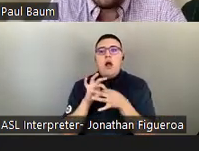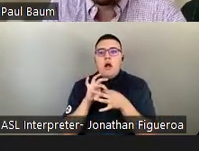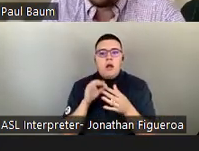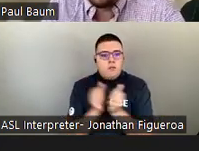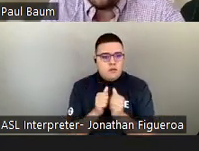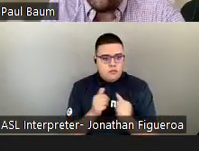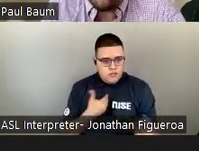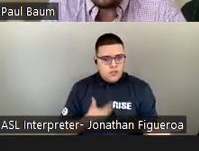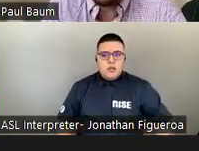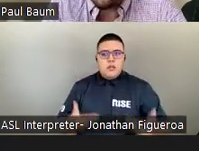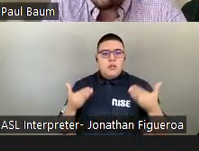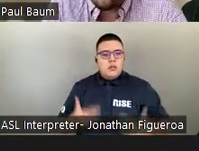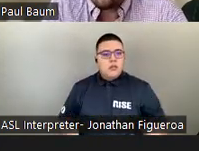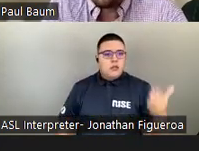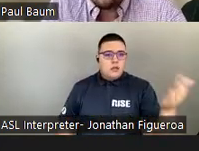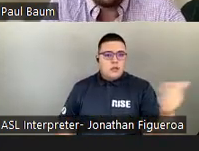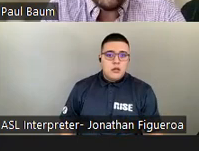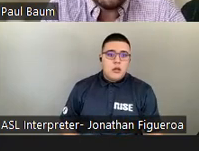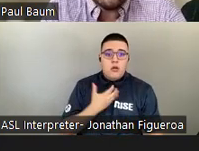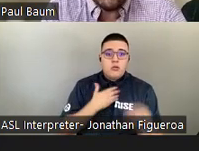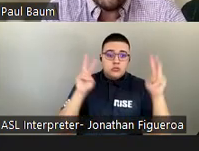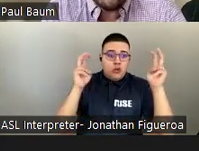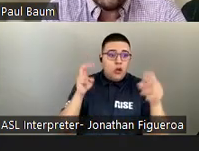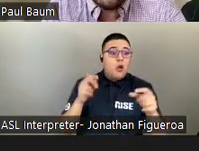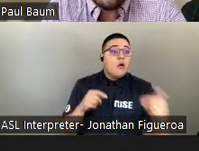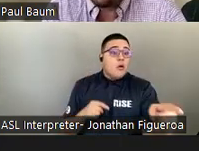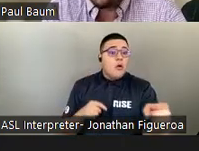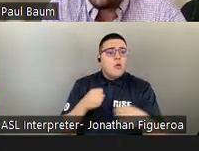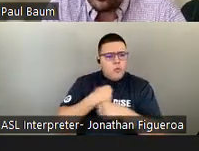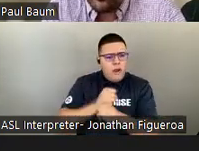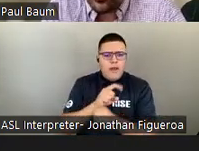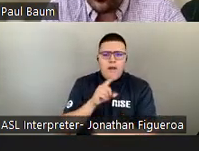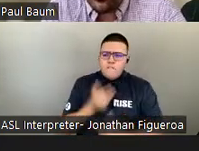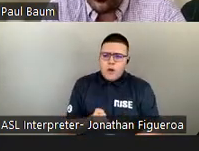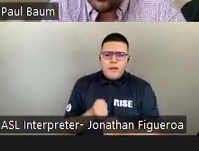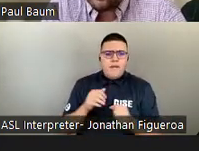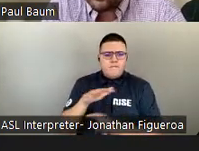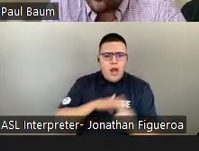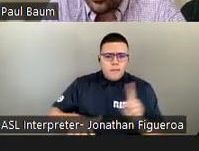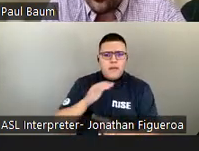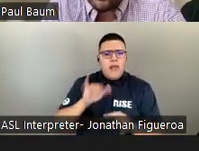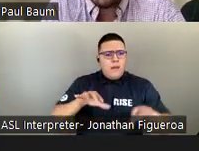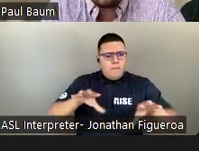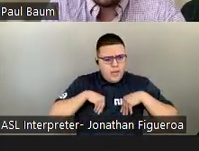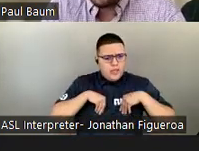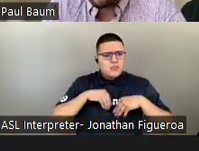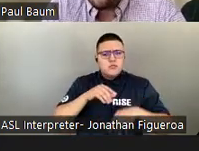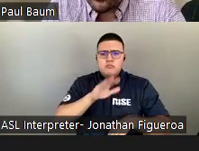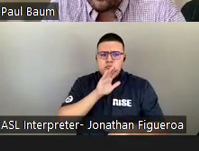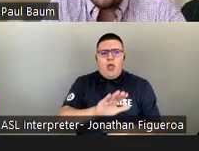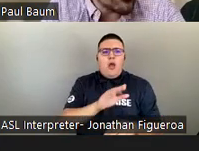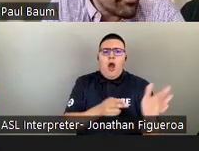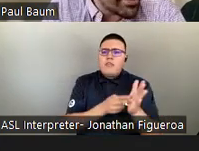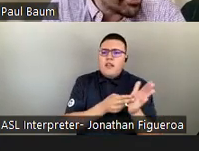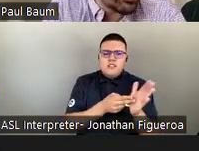create an affirming environment that embraces the authenticity of all people. And I stand by that. And I thank